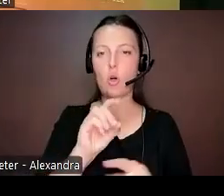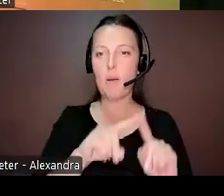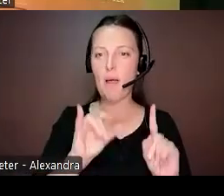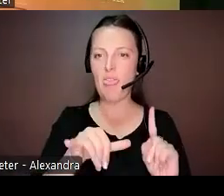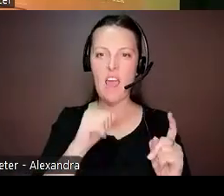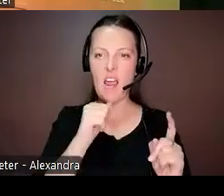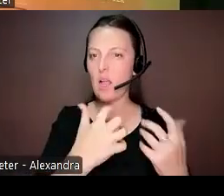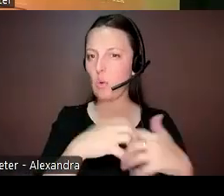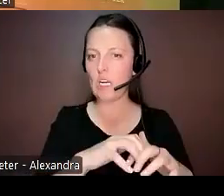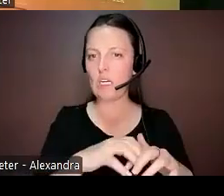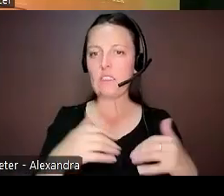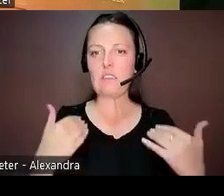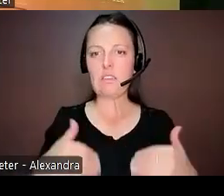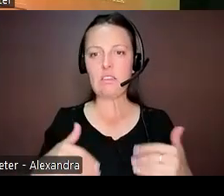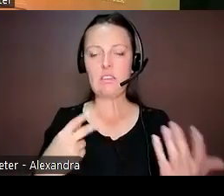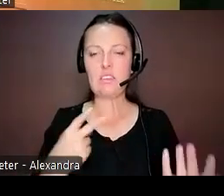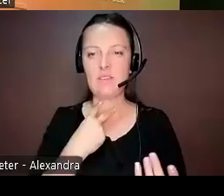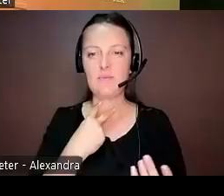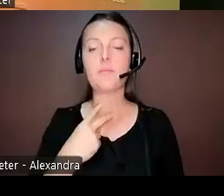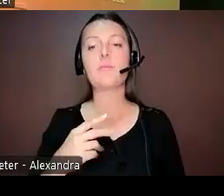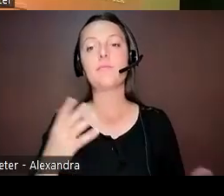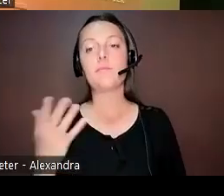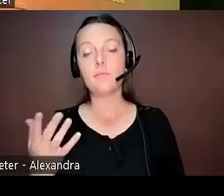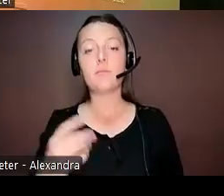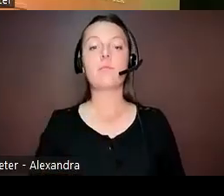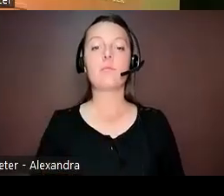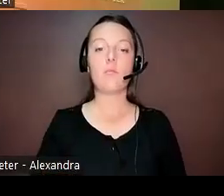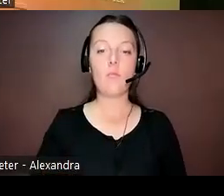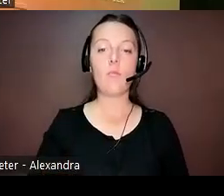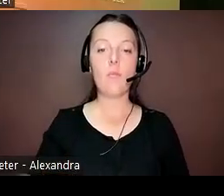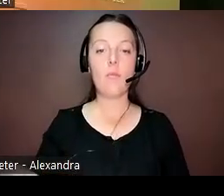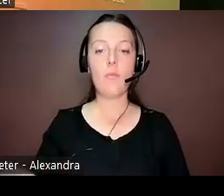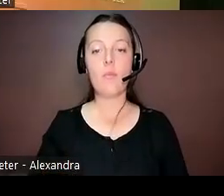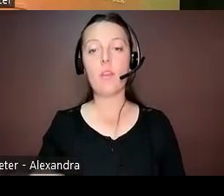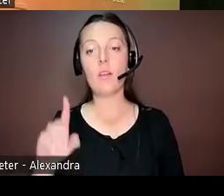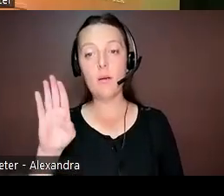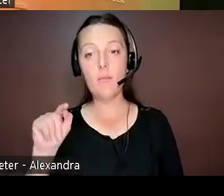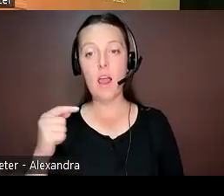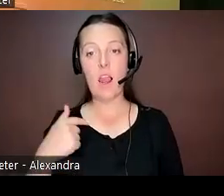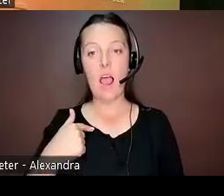still regretting, but I volunteered to pick up that spot because